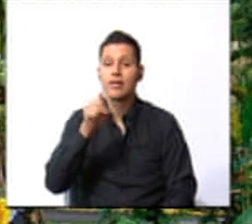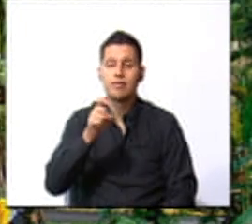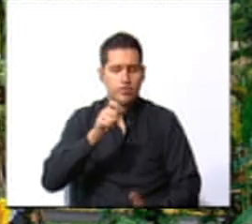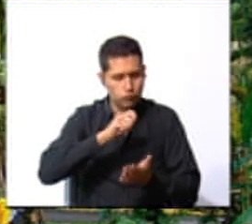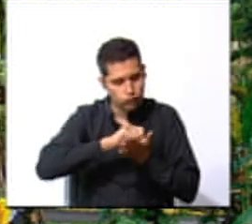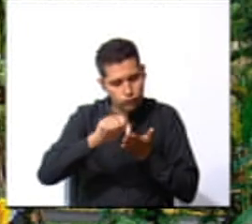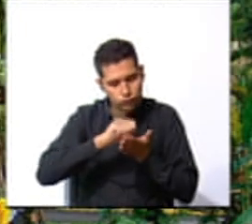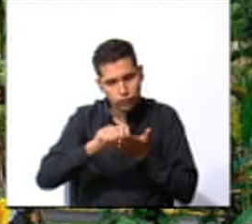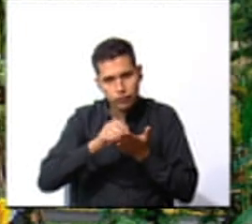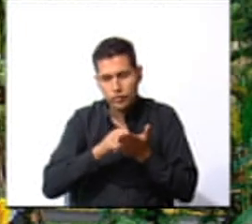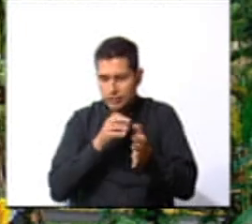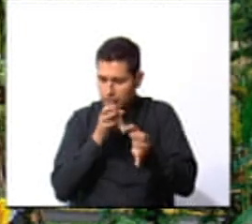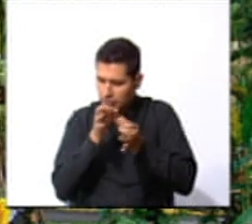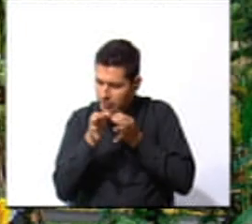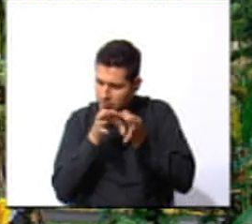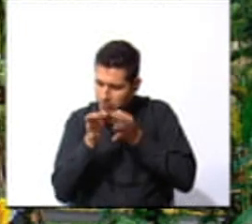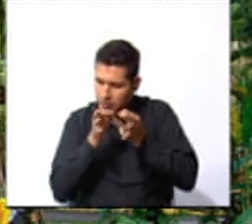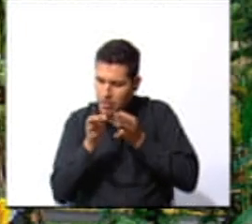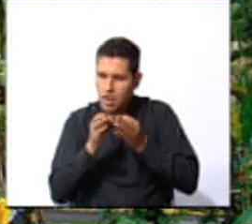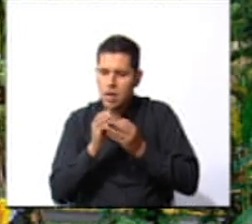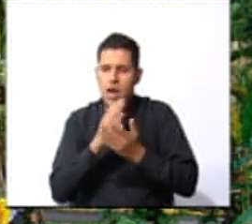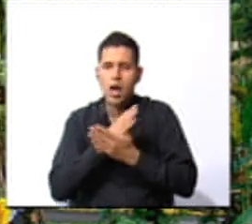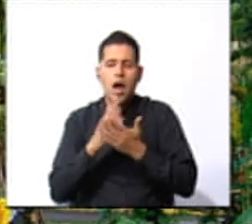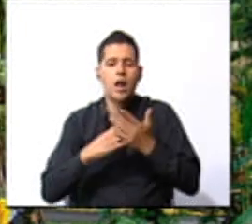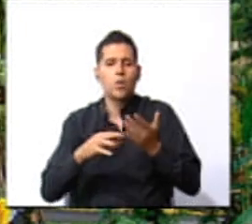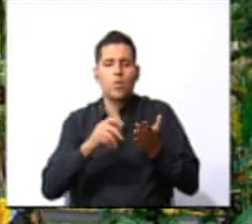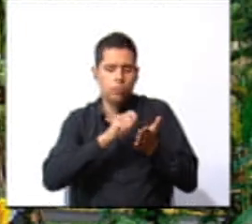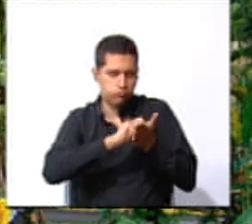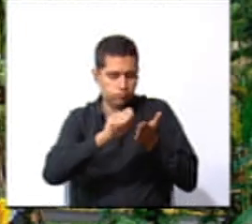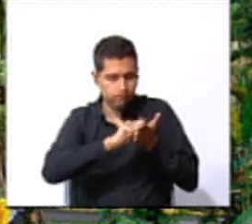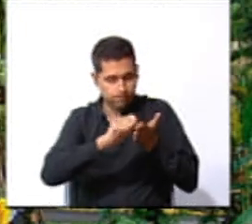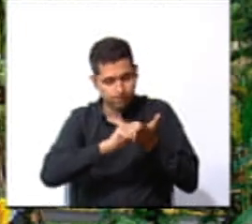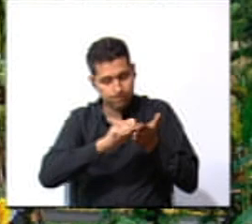descriptive text. Van a escribir un texto